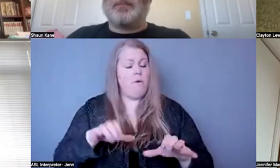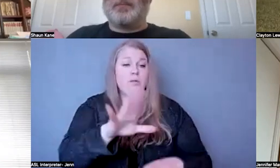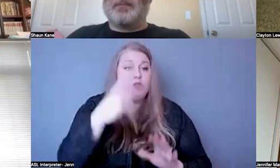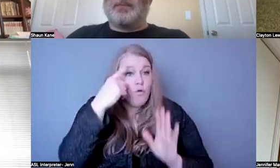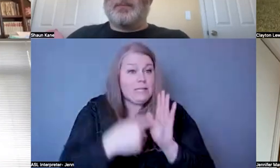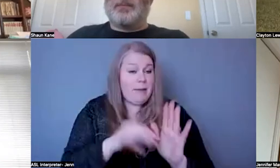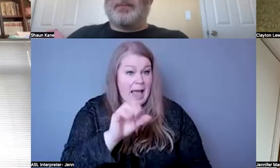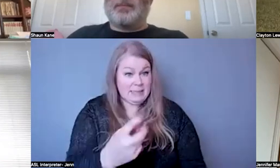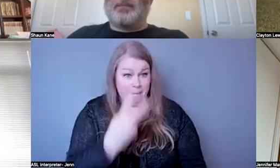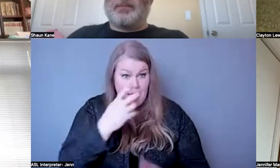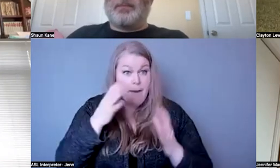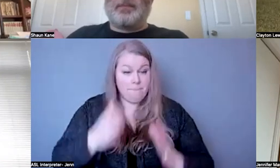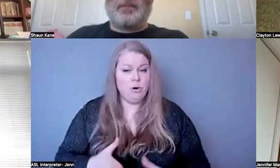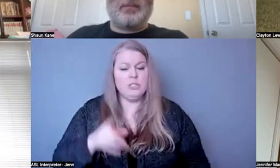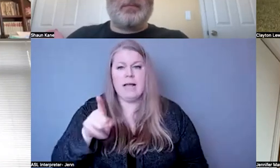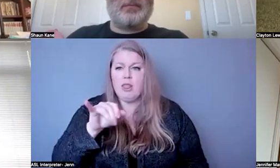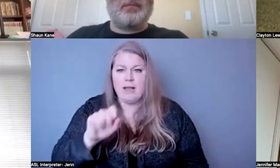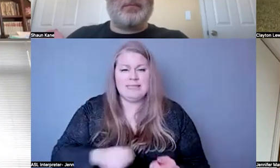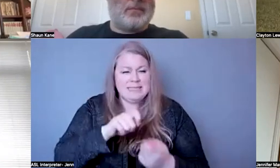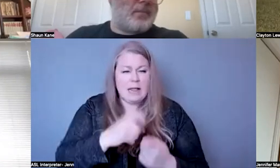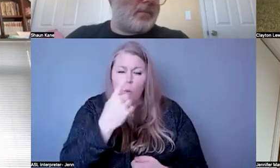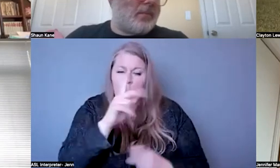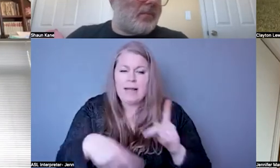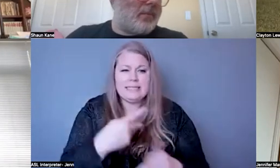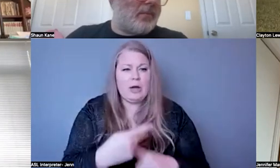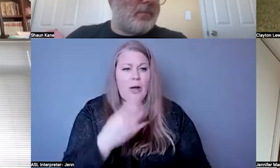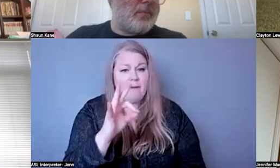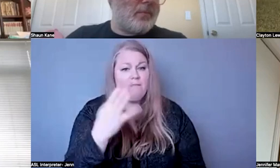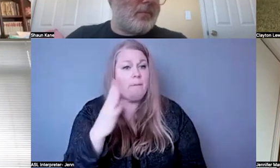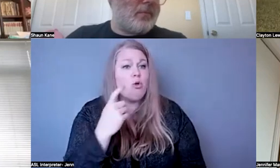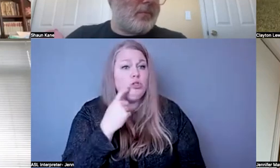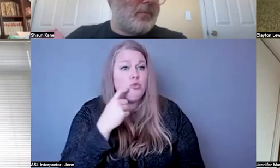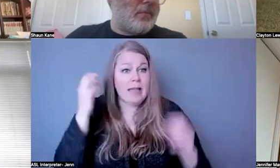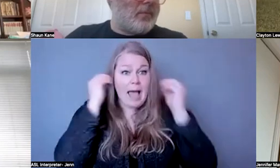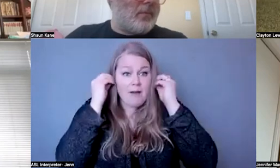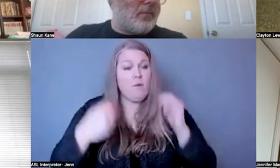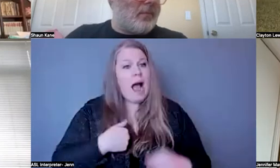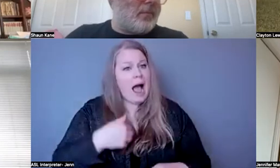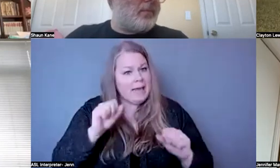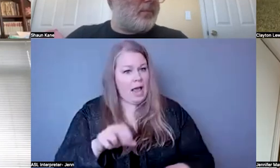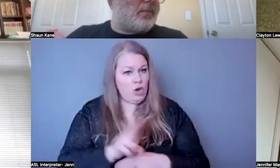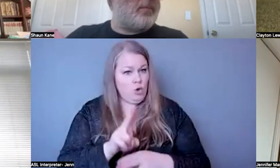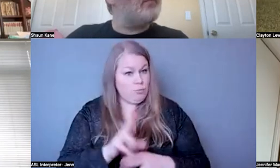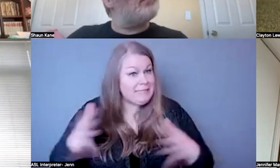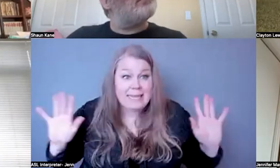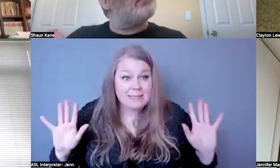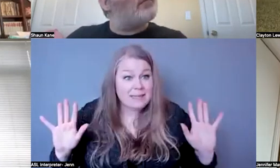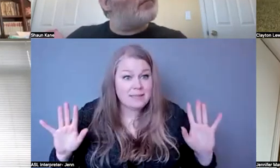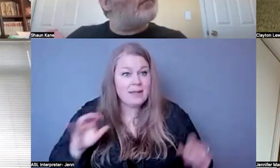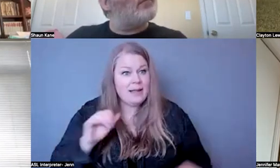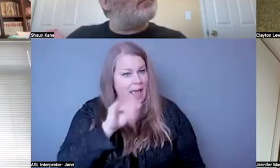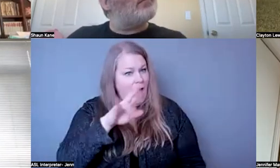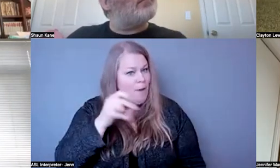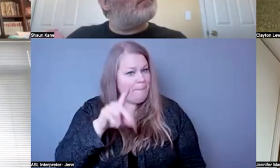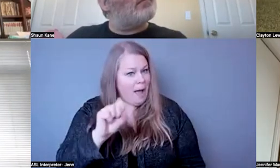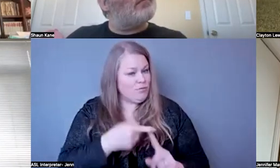blind person, there is exactly one type of Bluetooth headphone I can use, full stop. And that's AirPods from